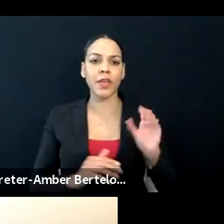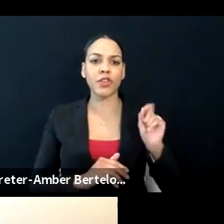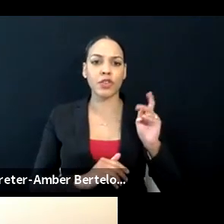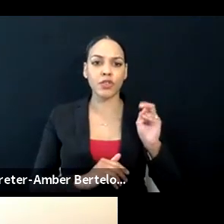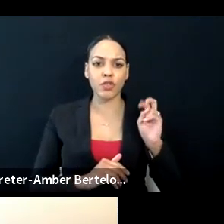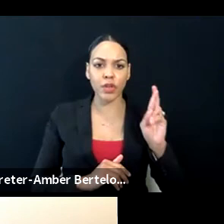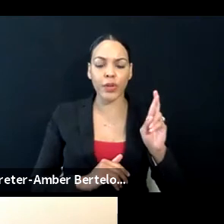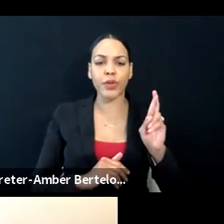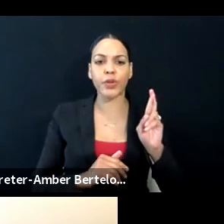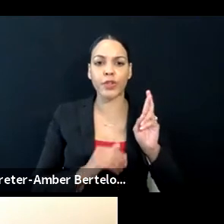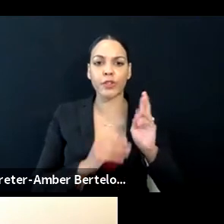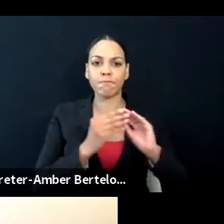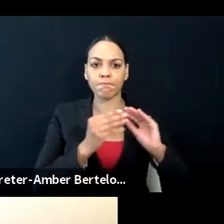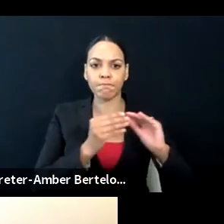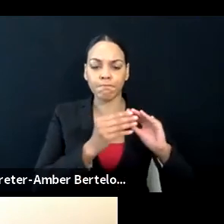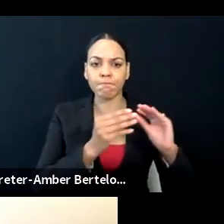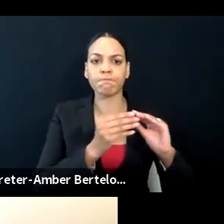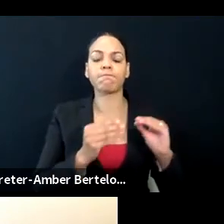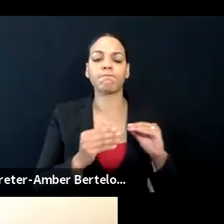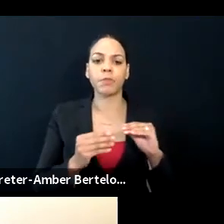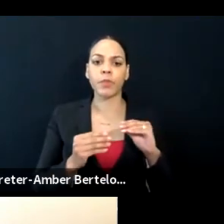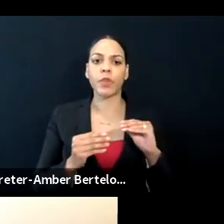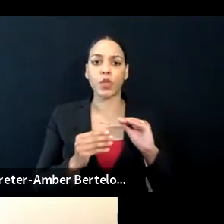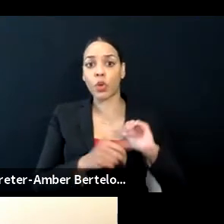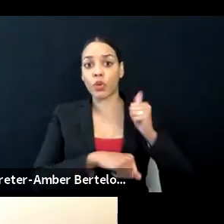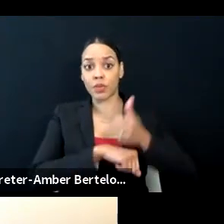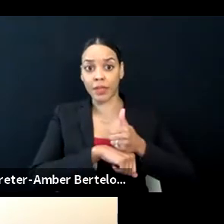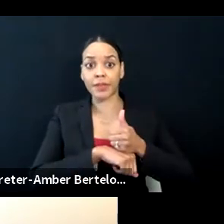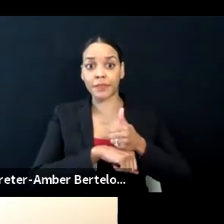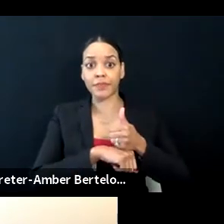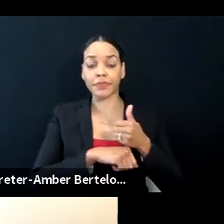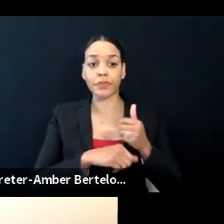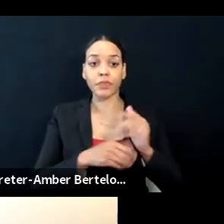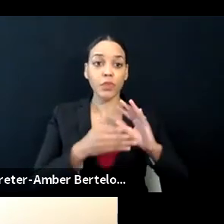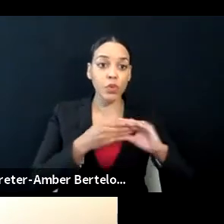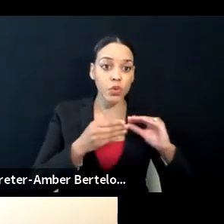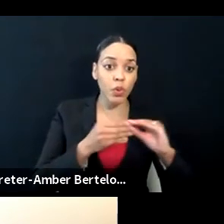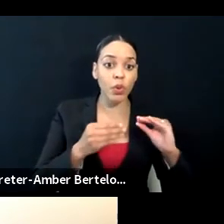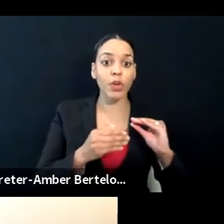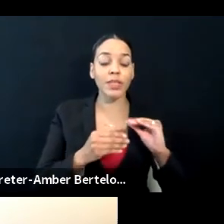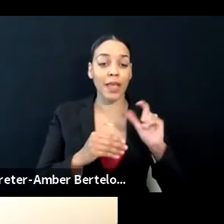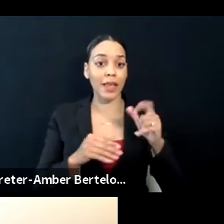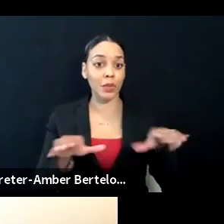Black stories. And that's what I did with Black